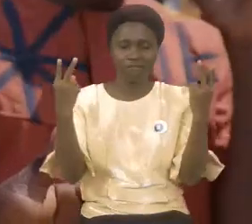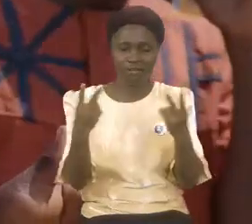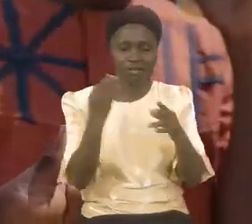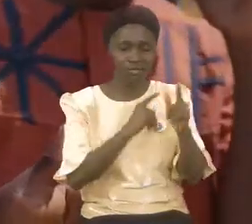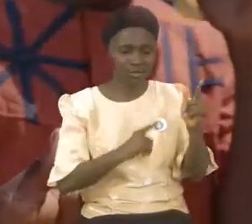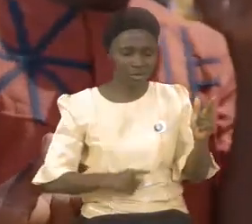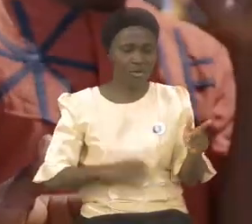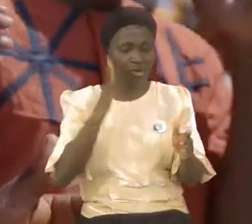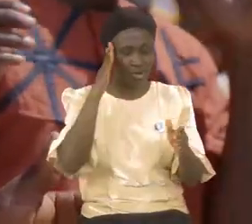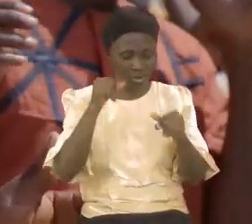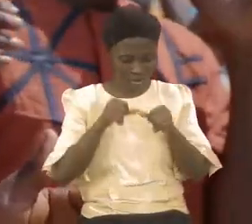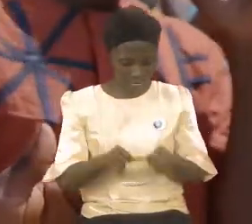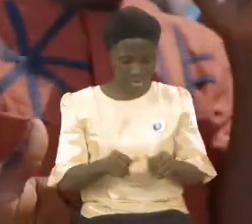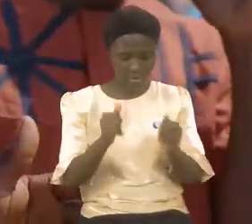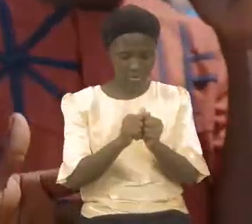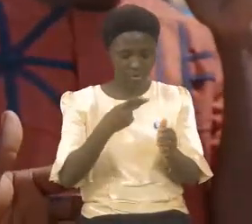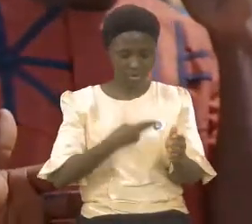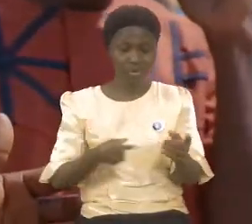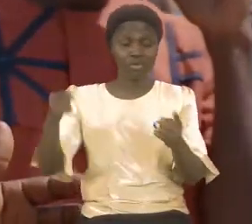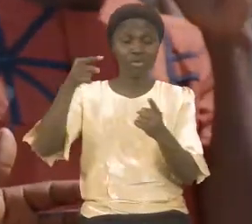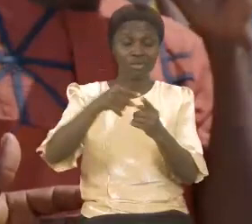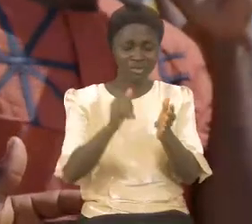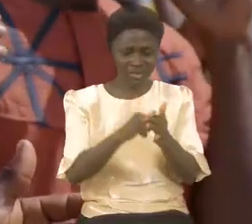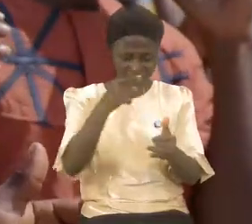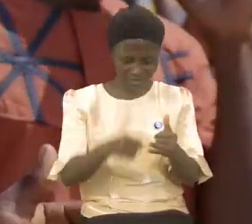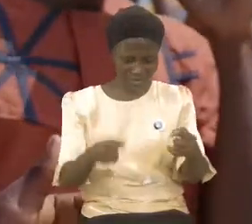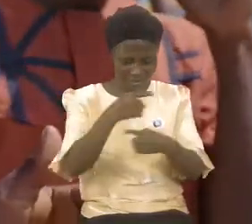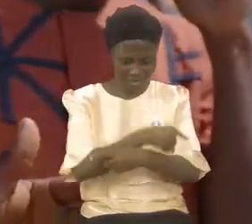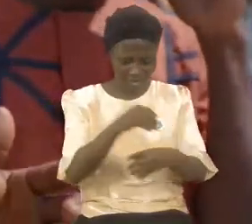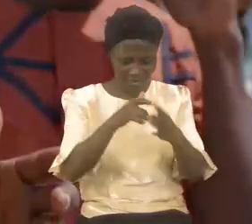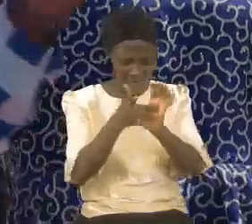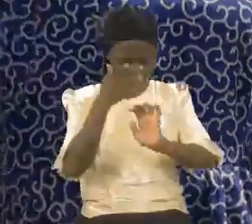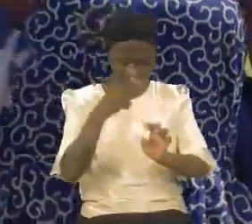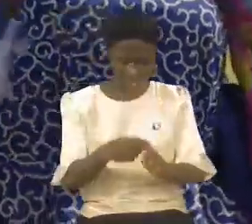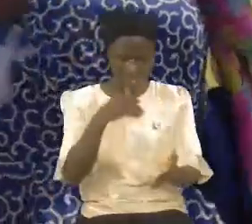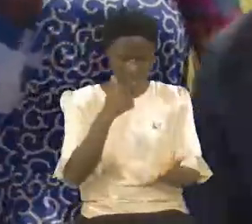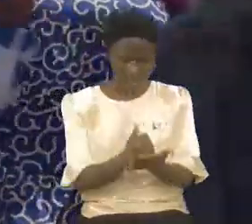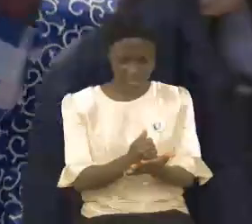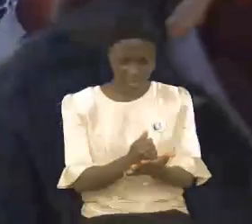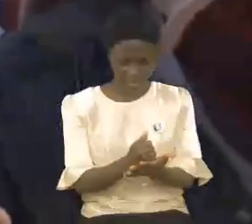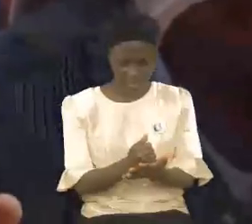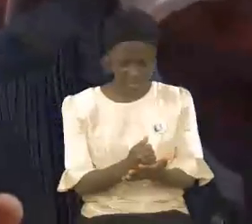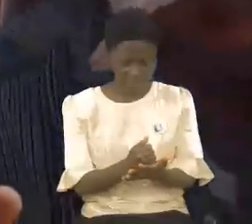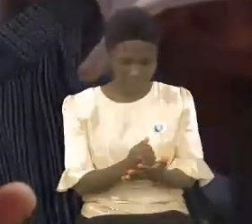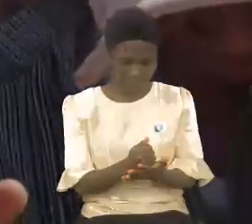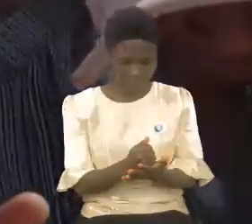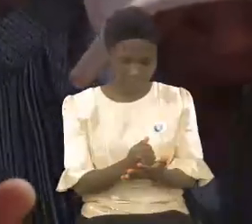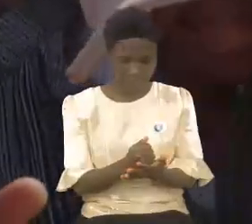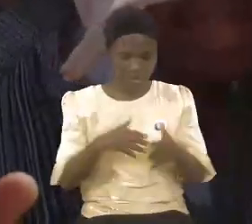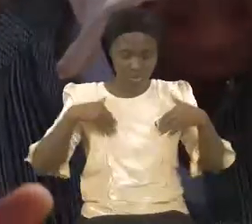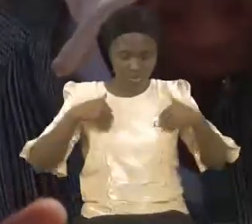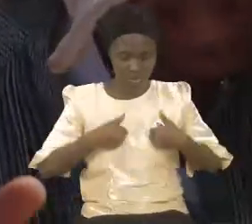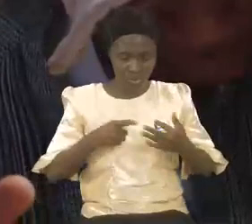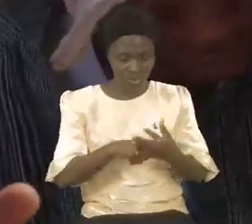will abide with us until the final day in Jesus' name. Amen. Weakness,